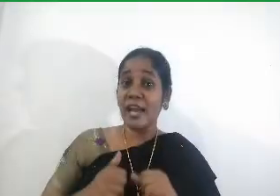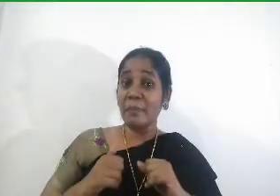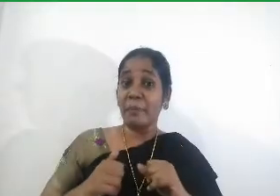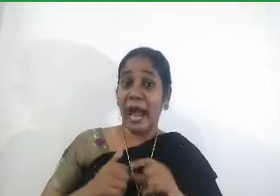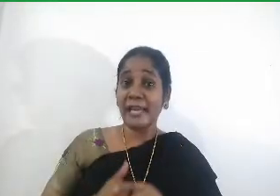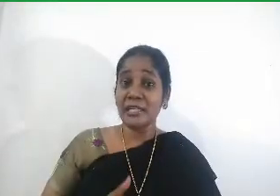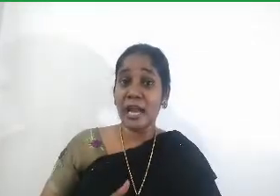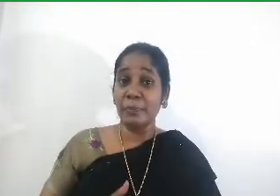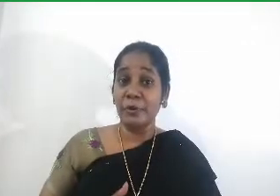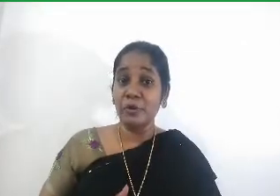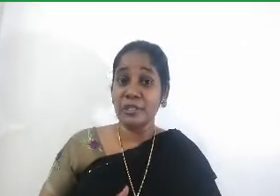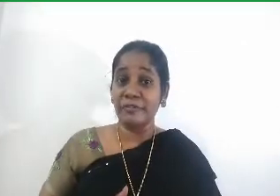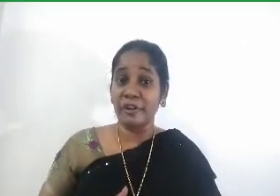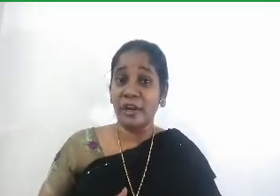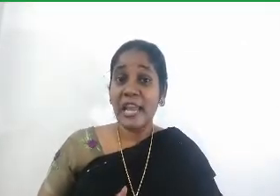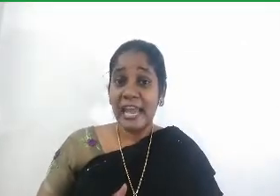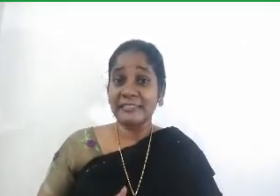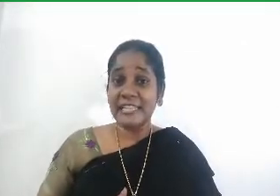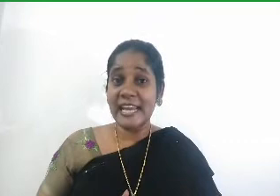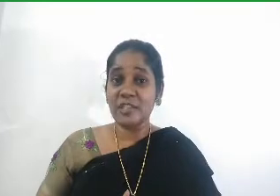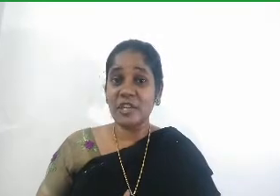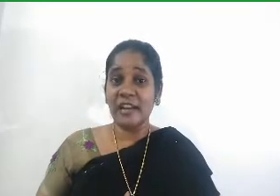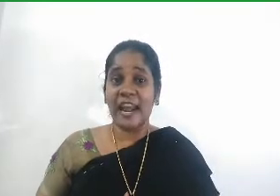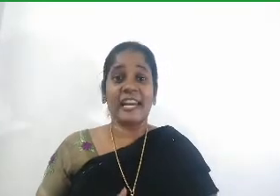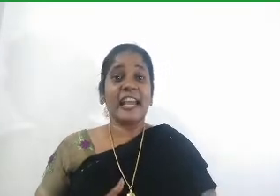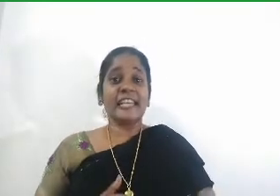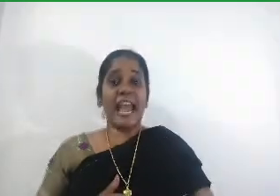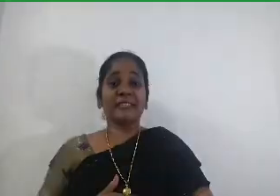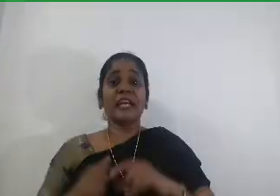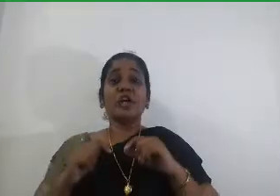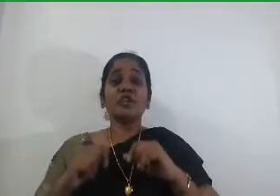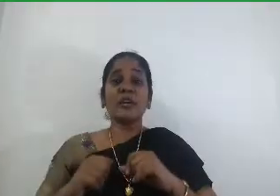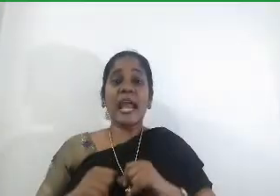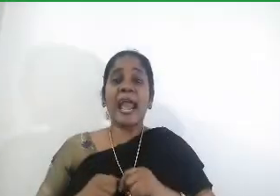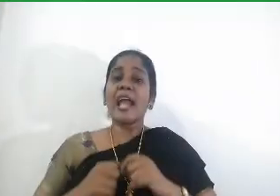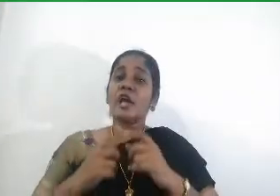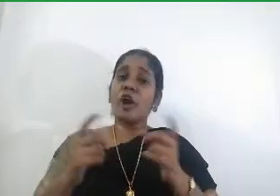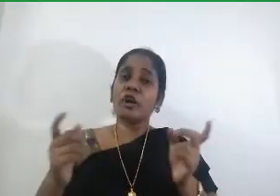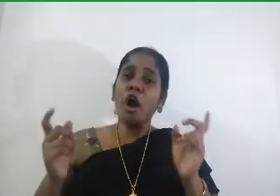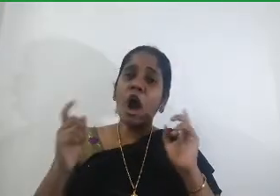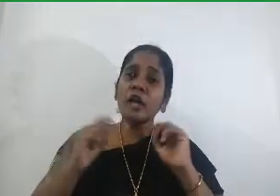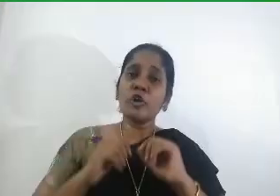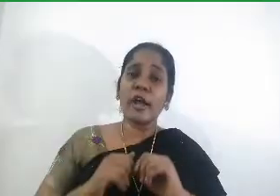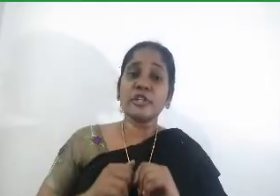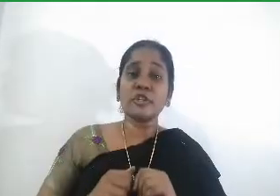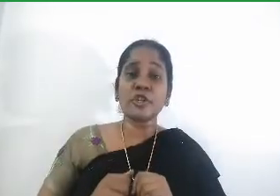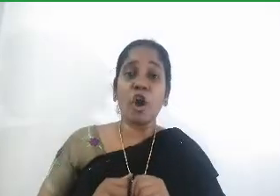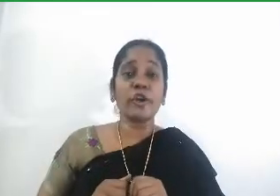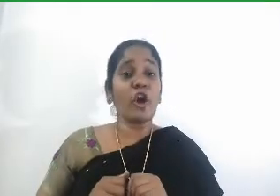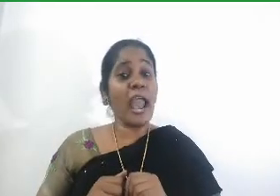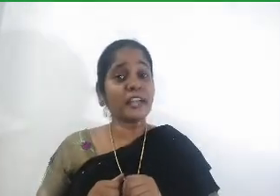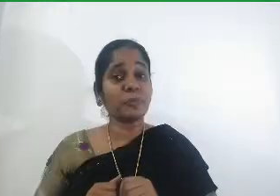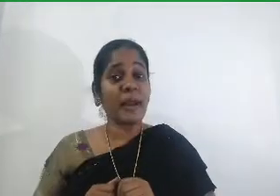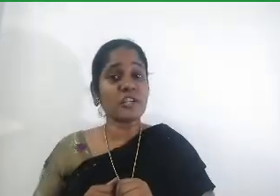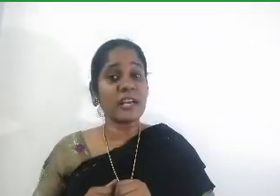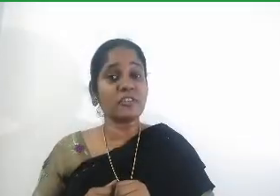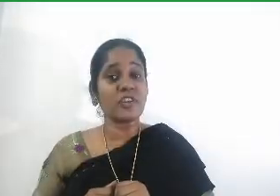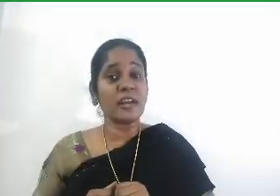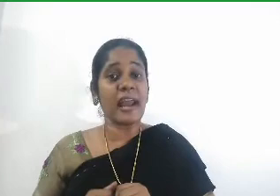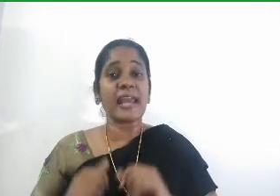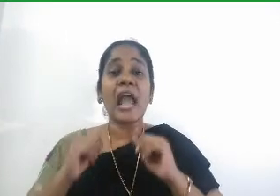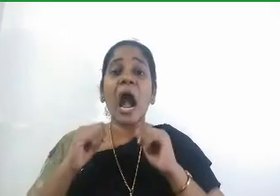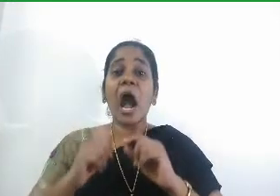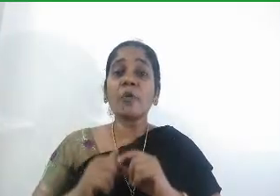looking very bright and beautiful, isn't it, children? Yes. Today, you're all going to show your